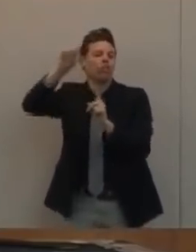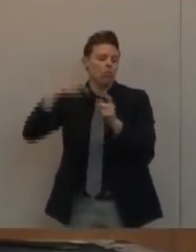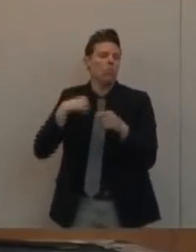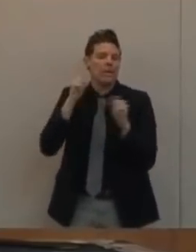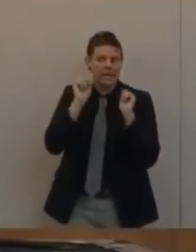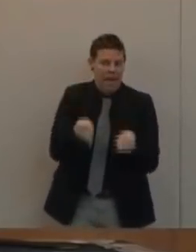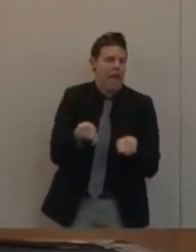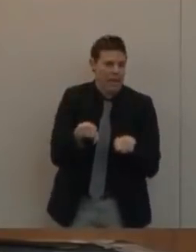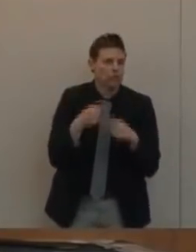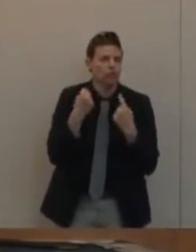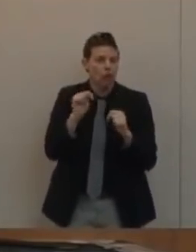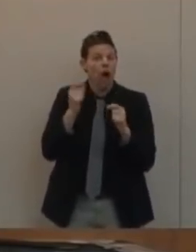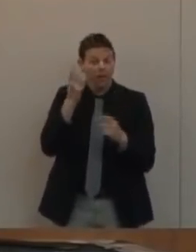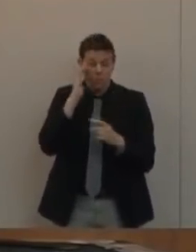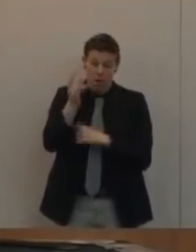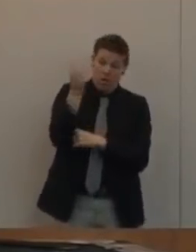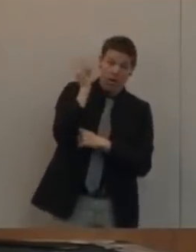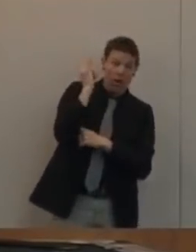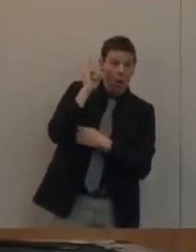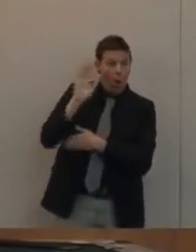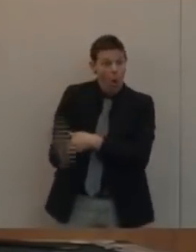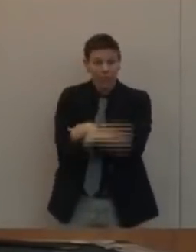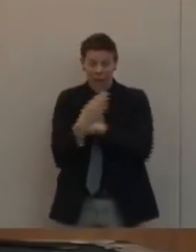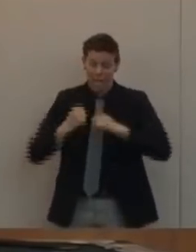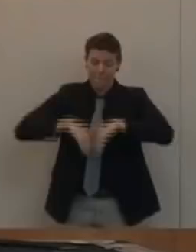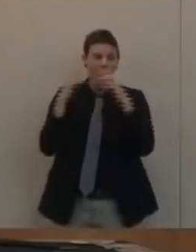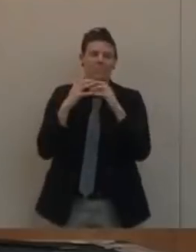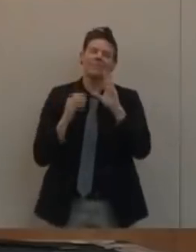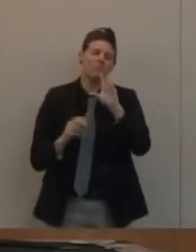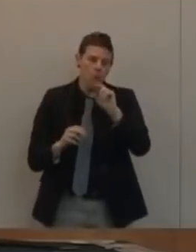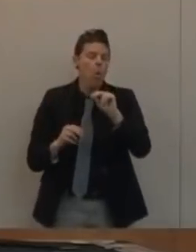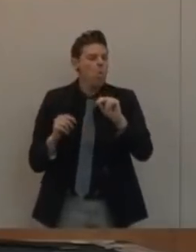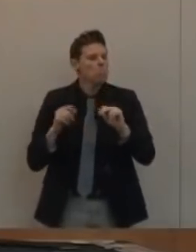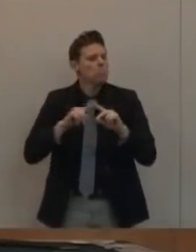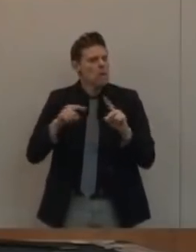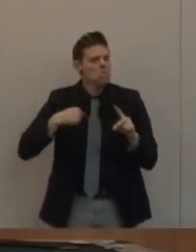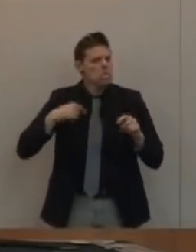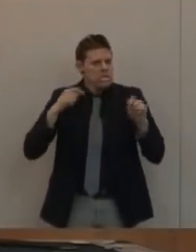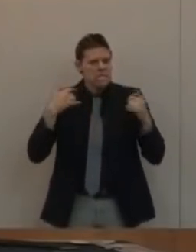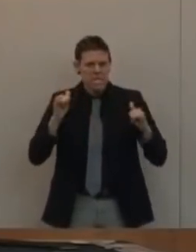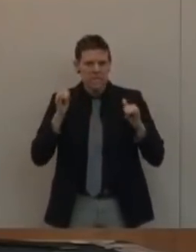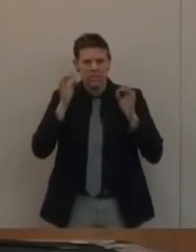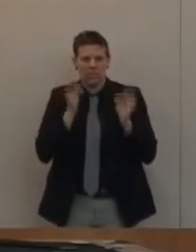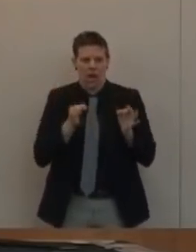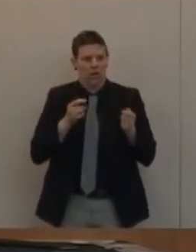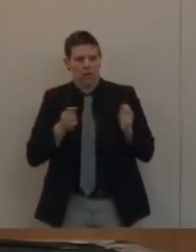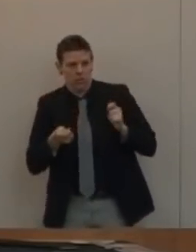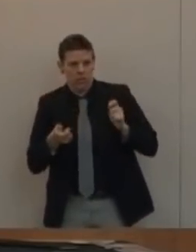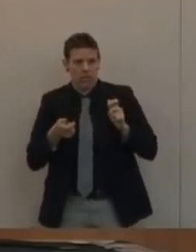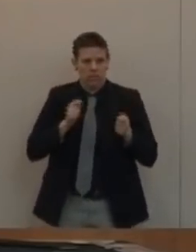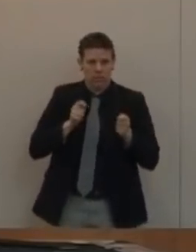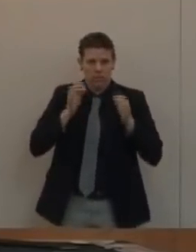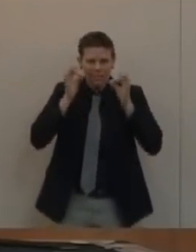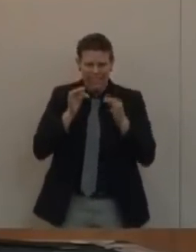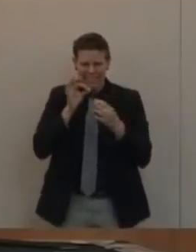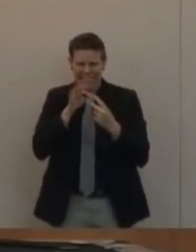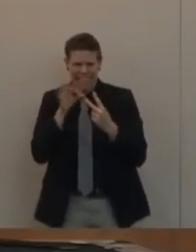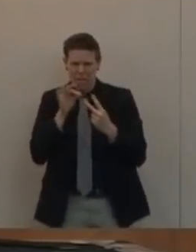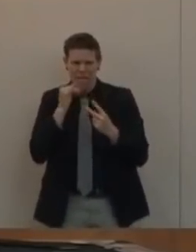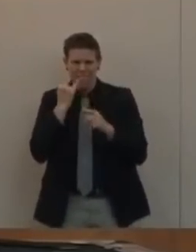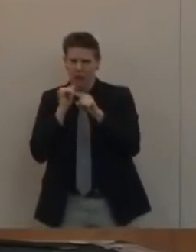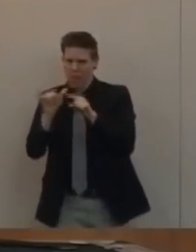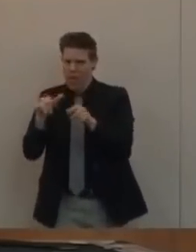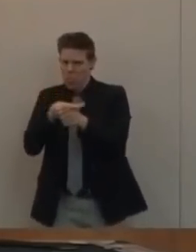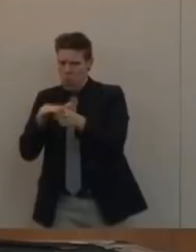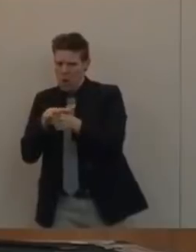them, to open them up and set them up, we can do that. And so it allows us to meet any number of state needs. One